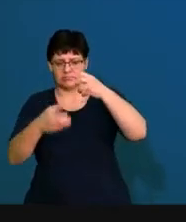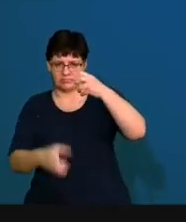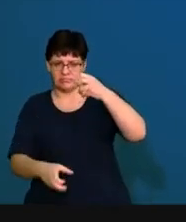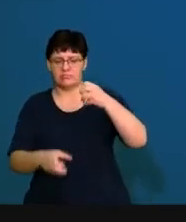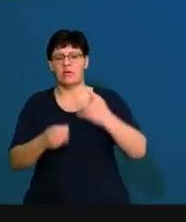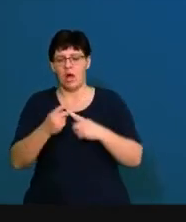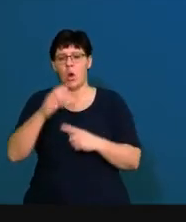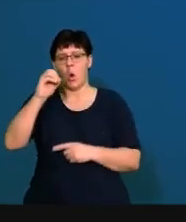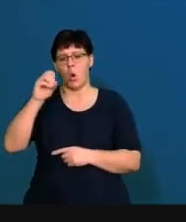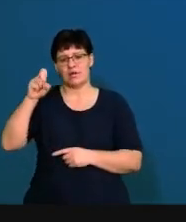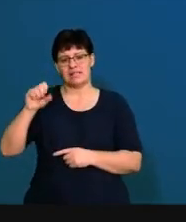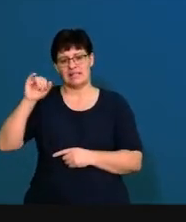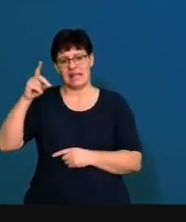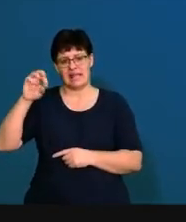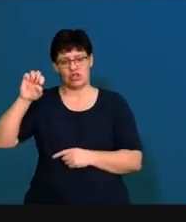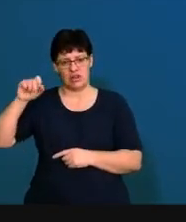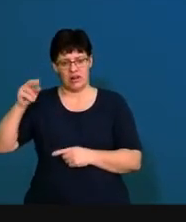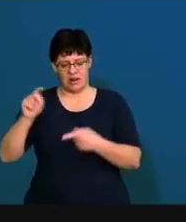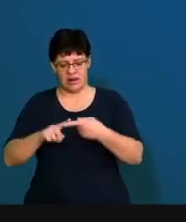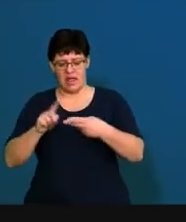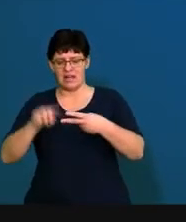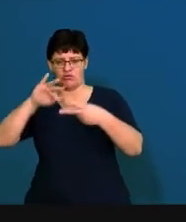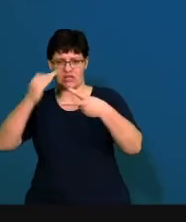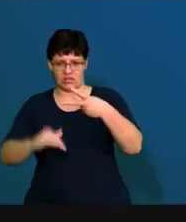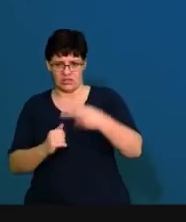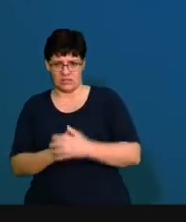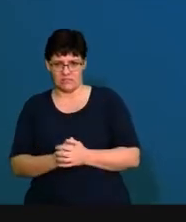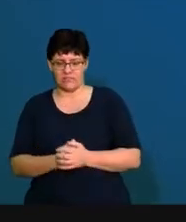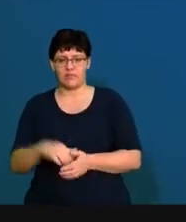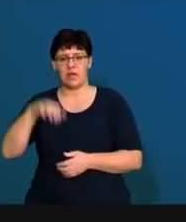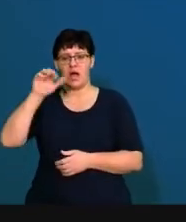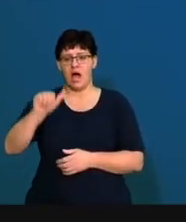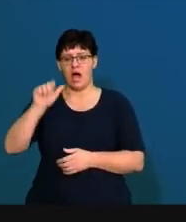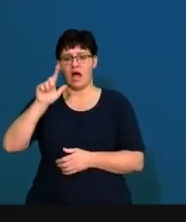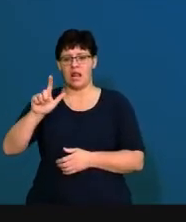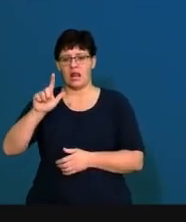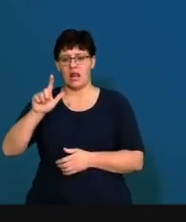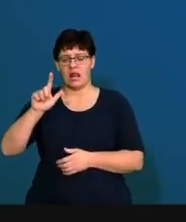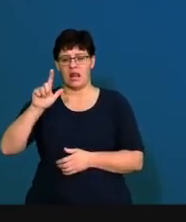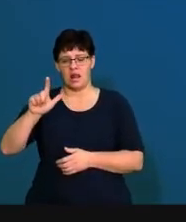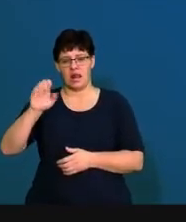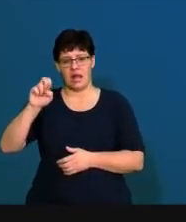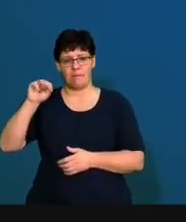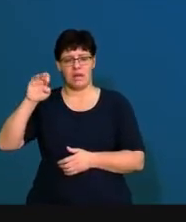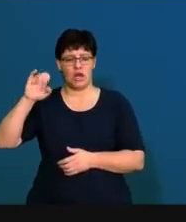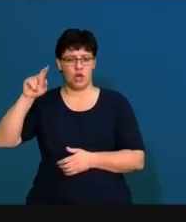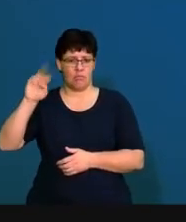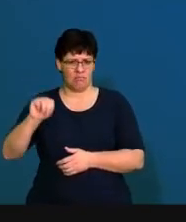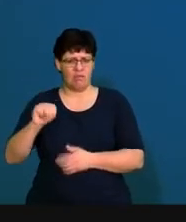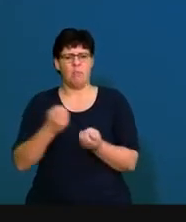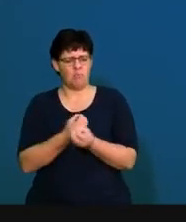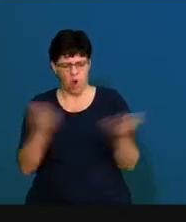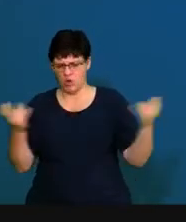into oxidation as well as reduction. Now, aluminium is one of the most important elements,